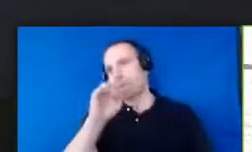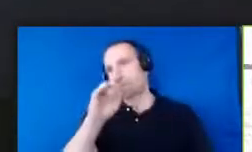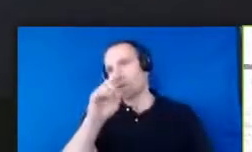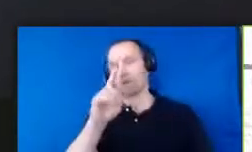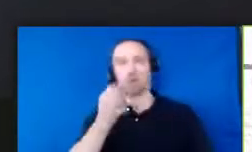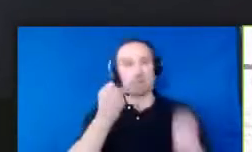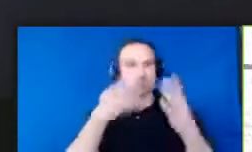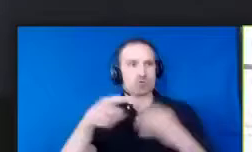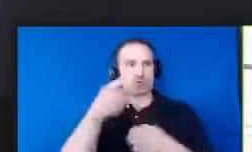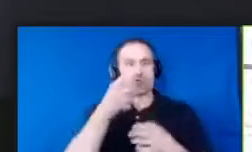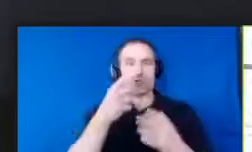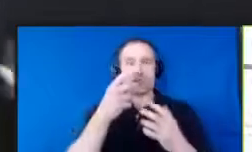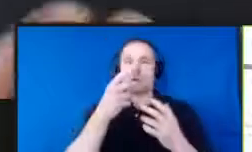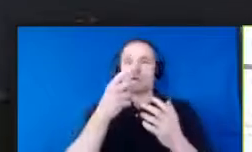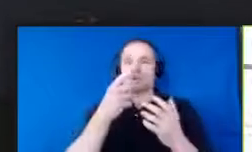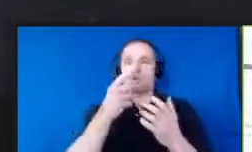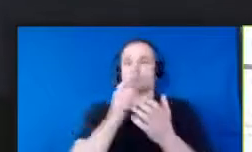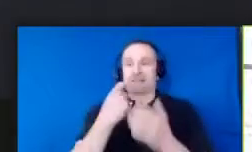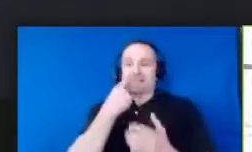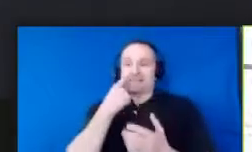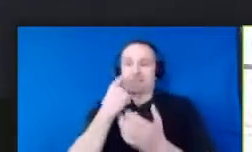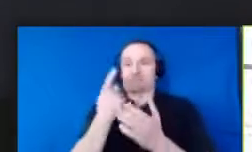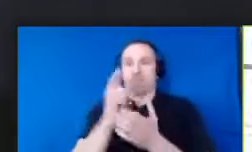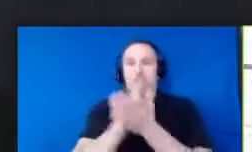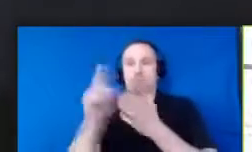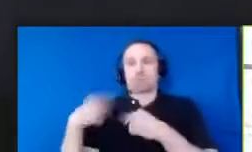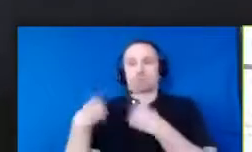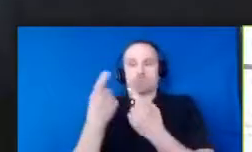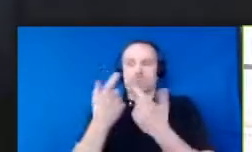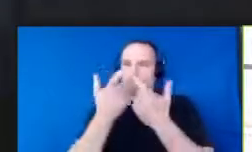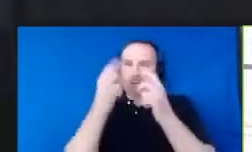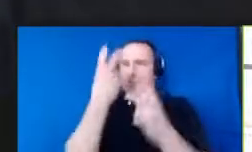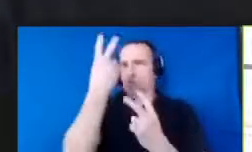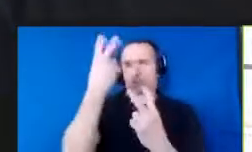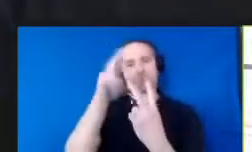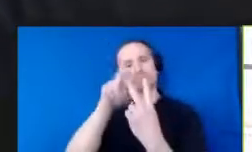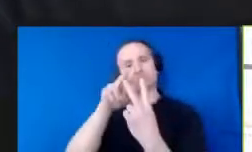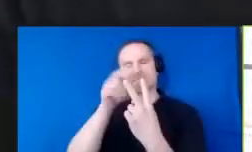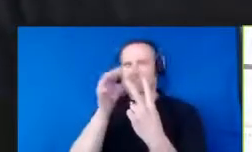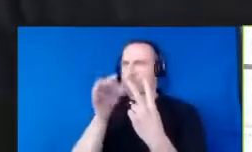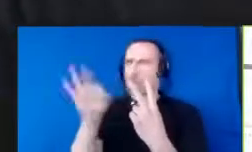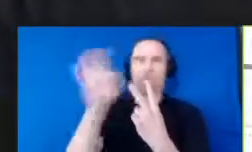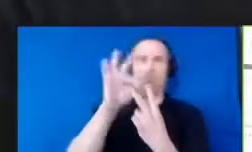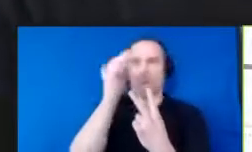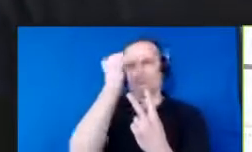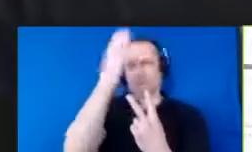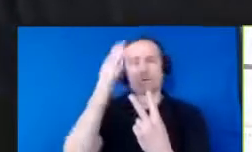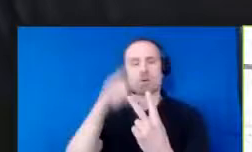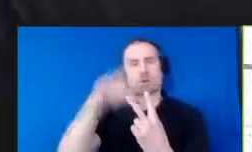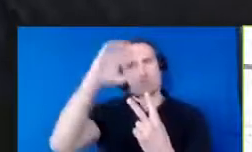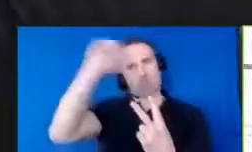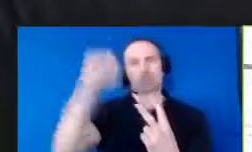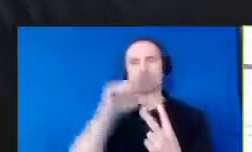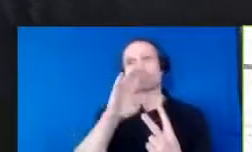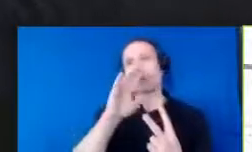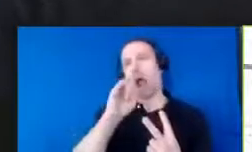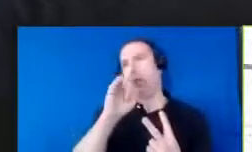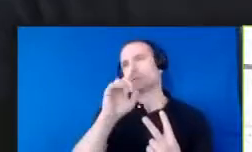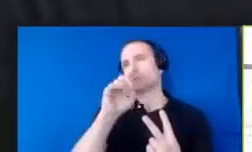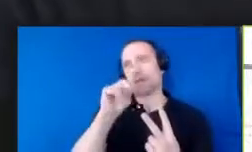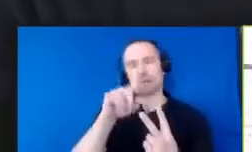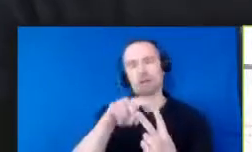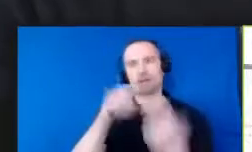big pieces of news in the last week. One is that the president of the United States, Joe Biden, put in place that